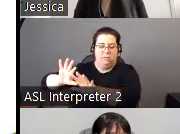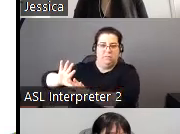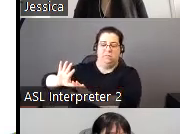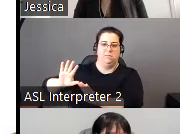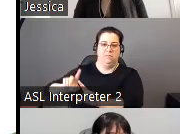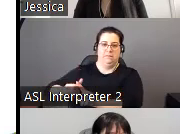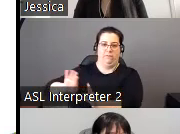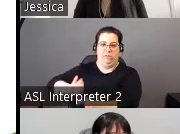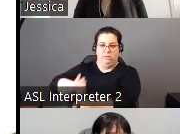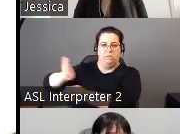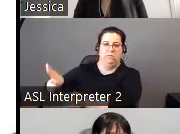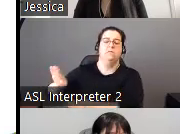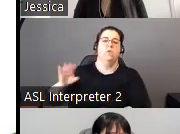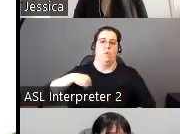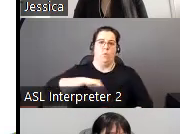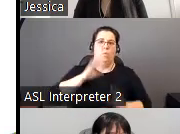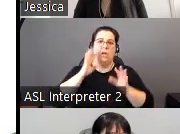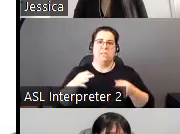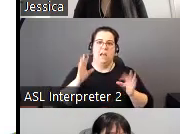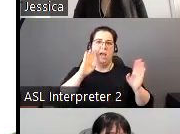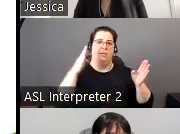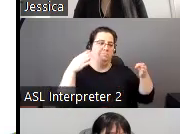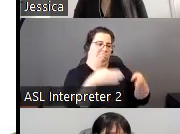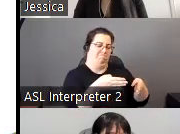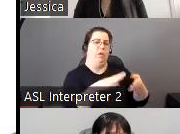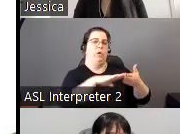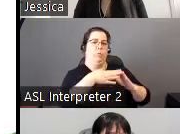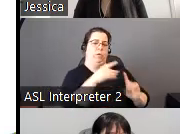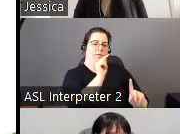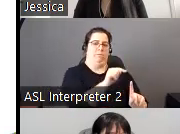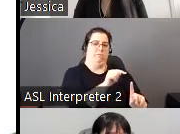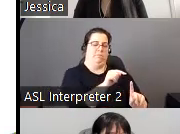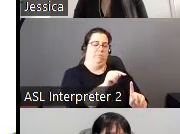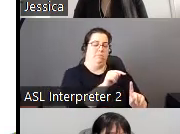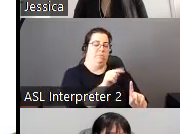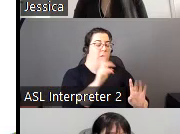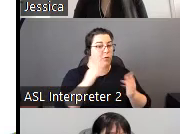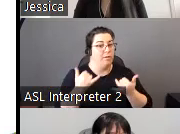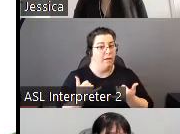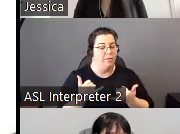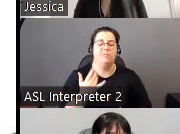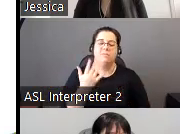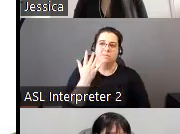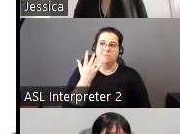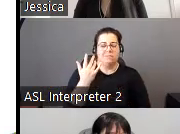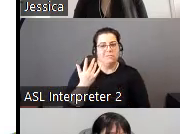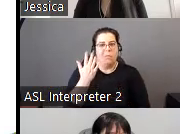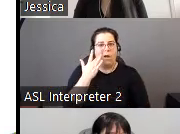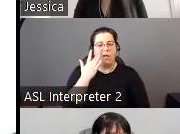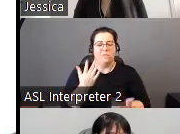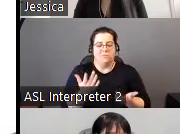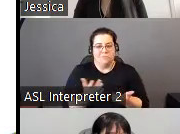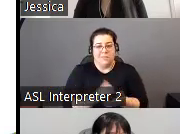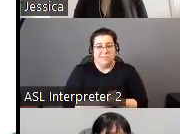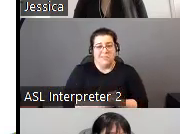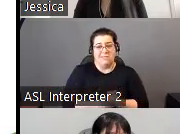conscious decision to focus on women in the community for now, because the reality is that it affects a lot of people in